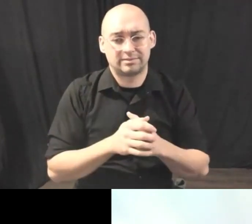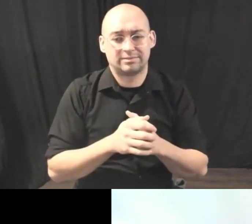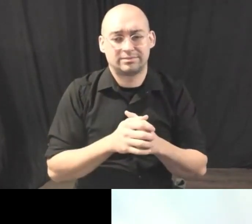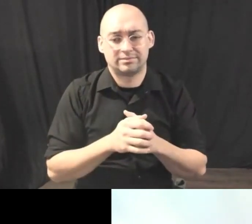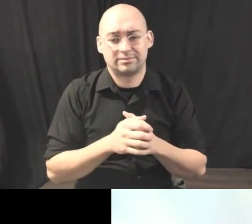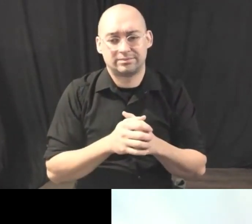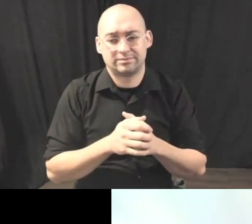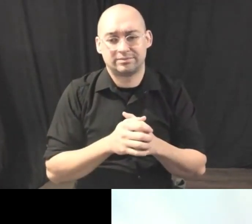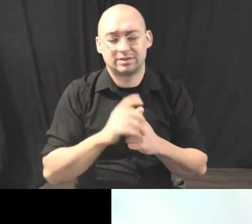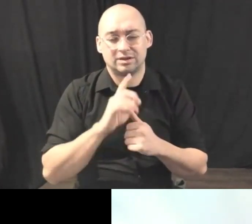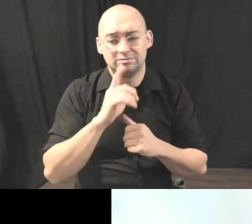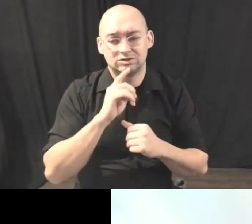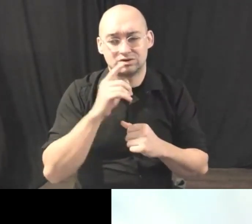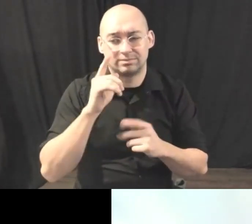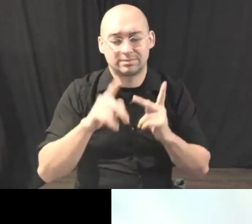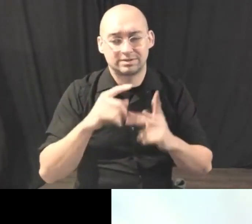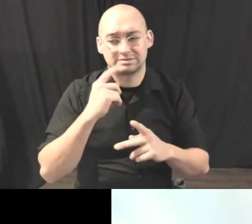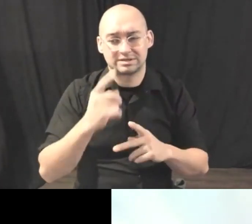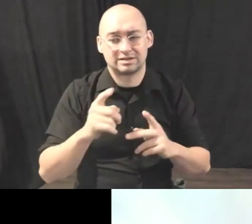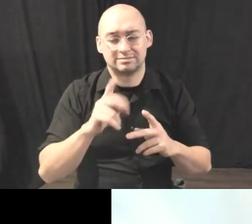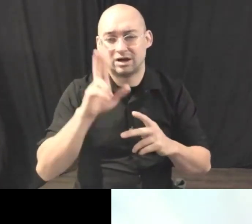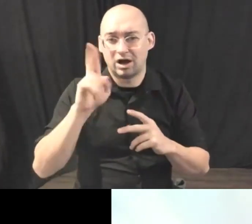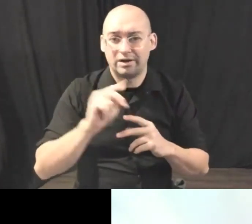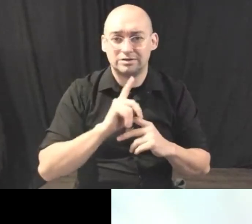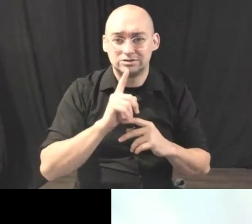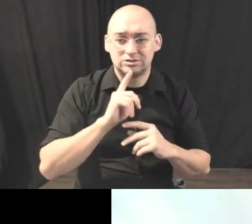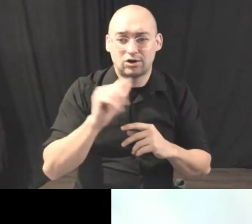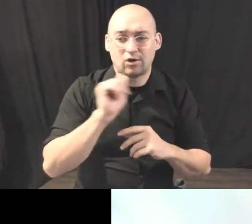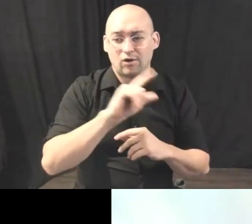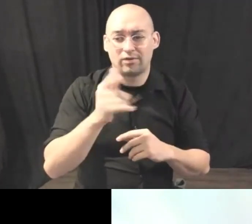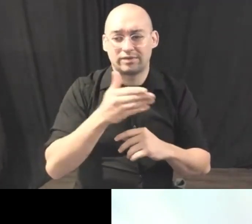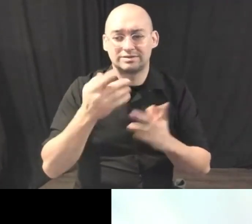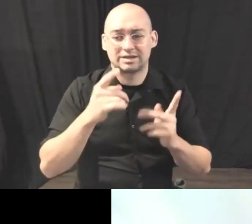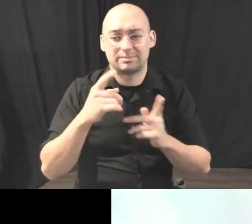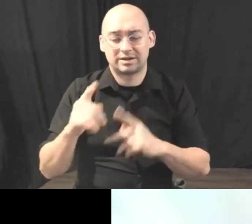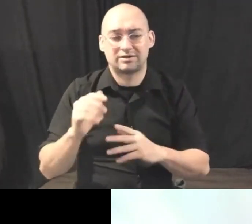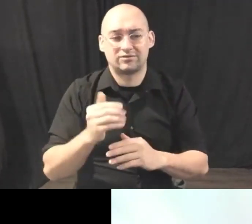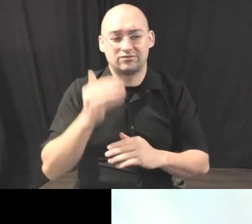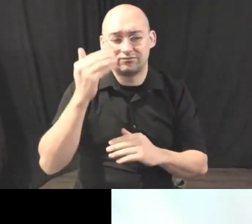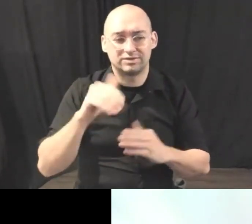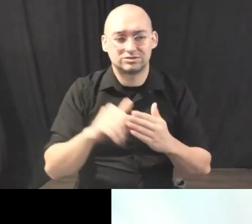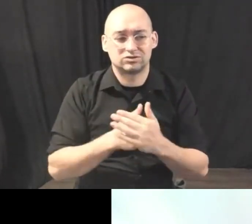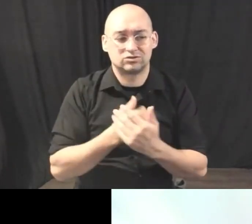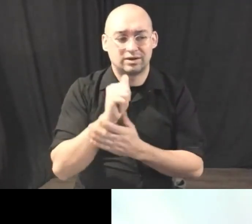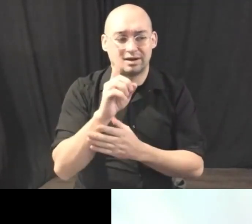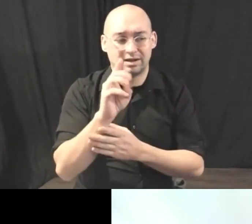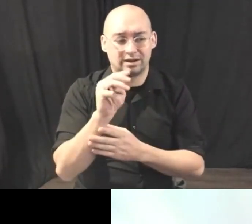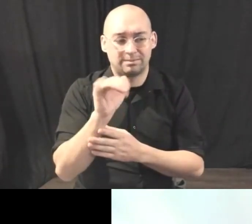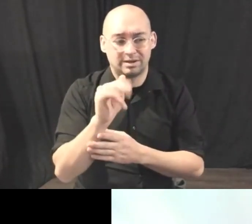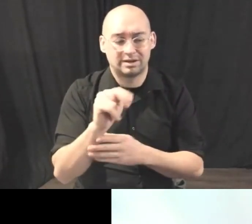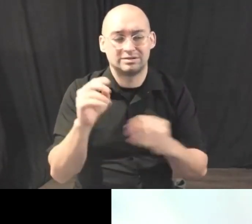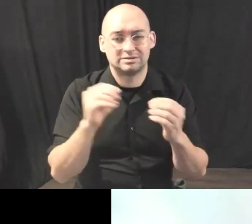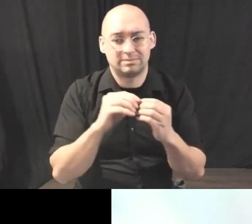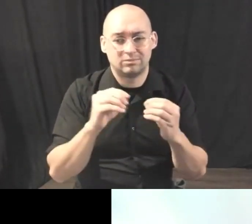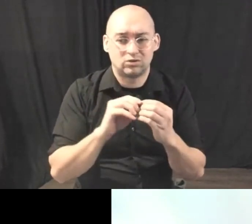this has been said, but with the uncertainty, all the things that are going on as we're facing this new administration, I think it's even more critical than ever to protect